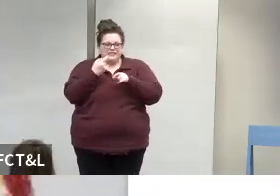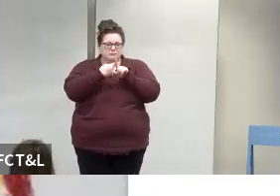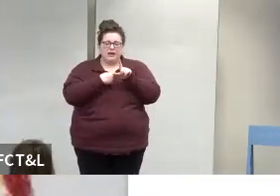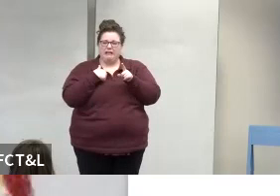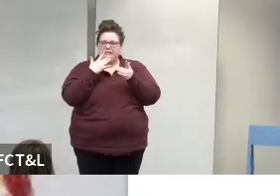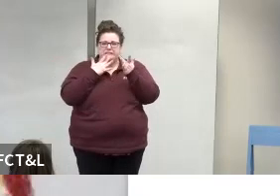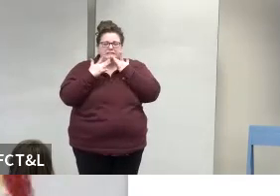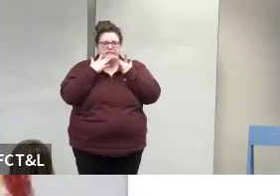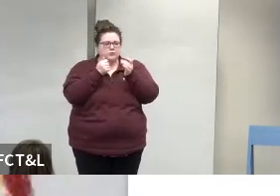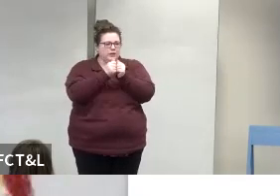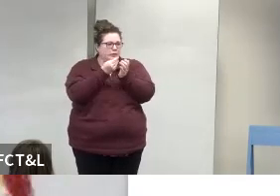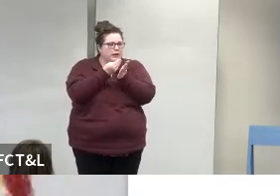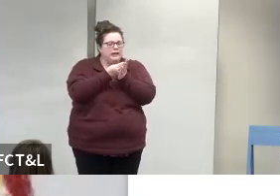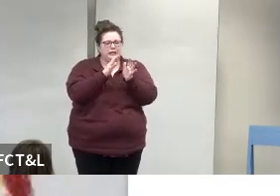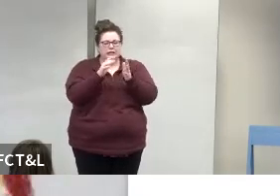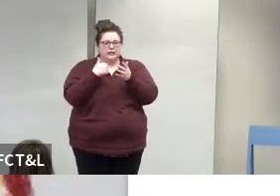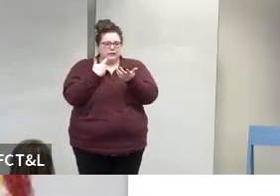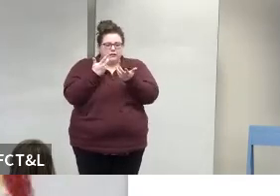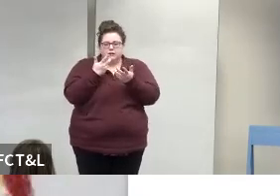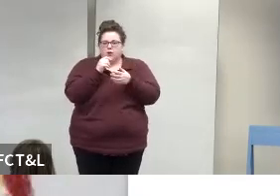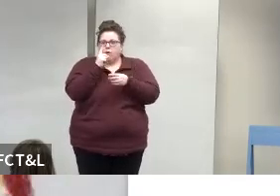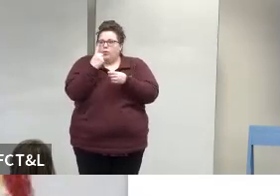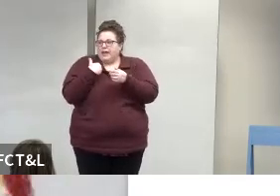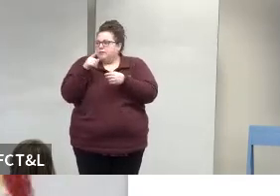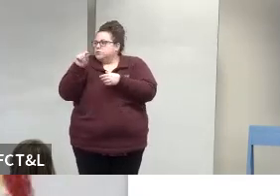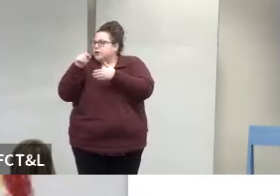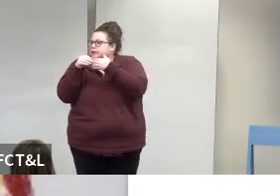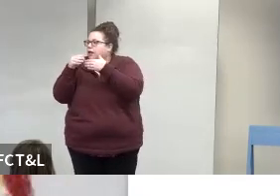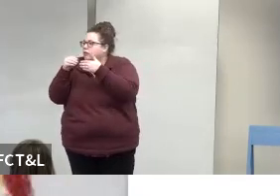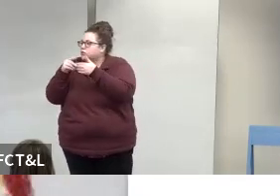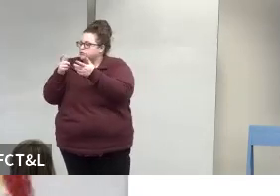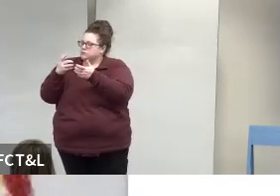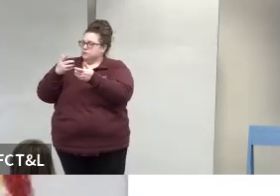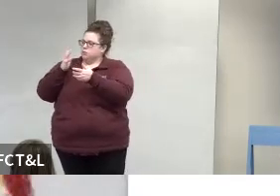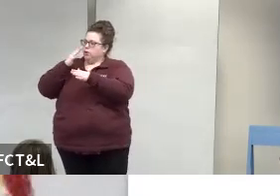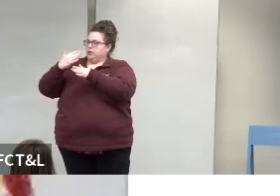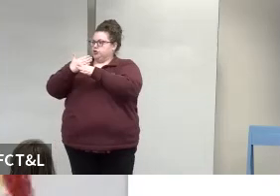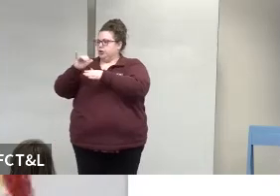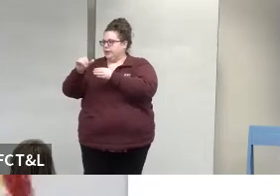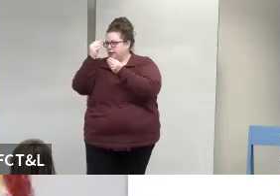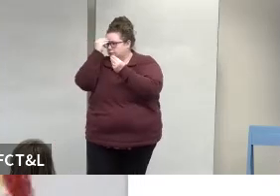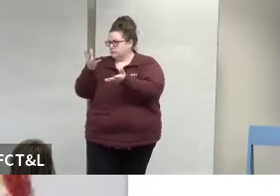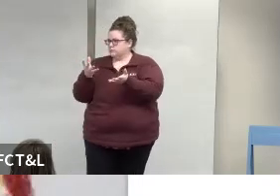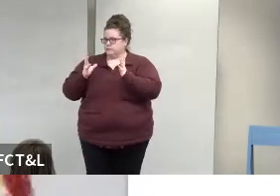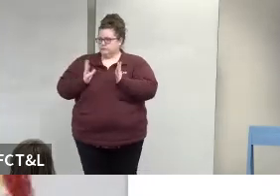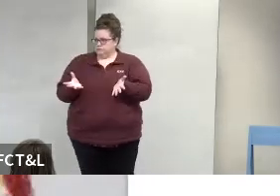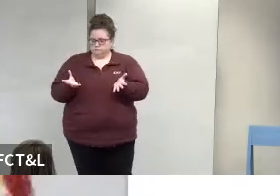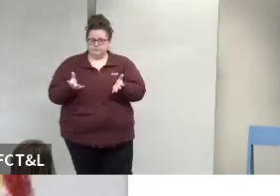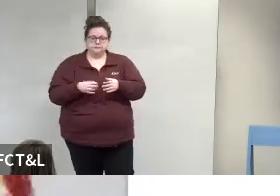we are in conversations with each other. Or you may say, this month I'm just squeaking by. I only have $20 to my